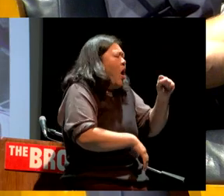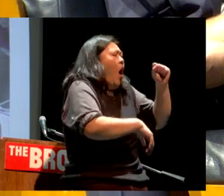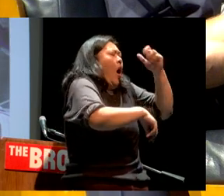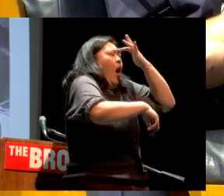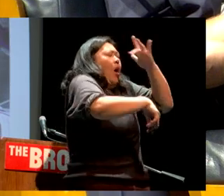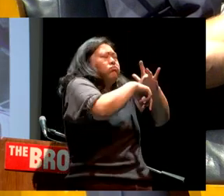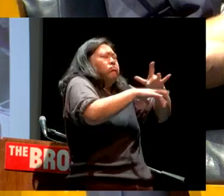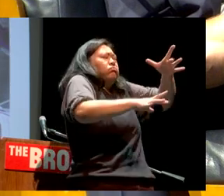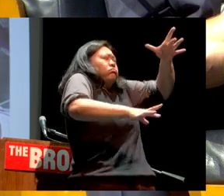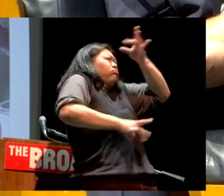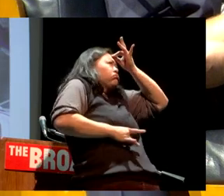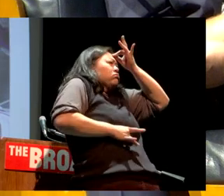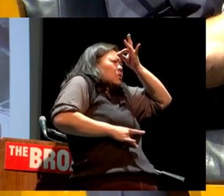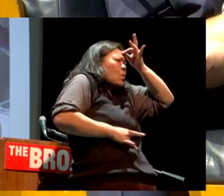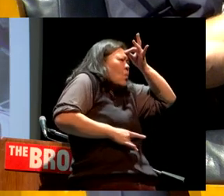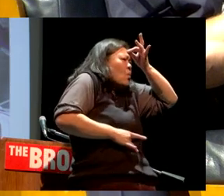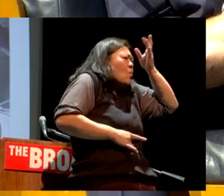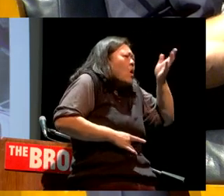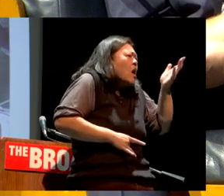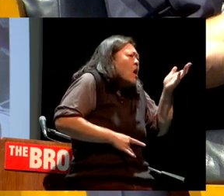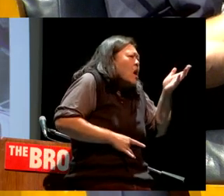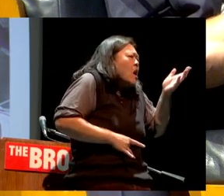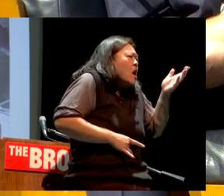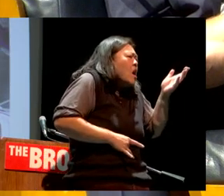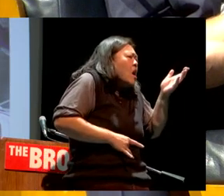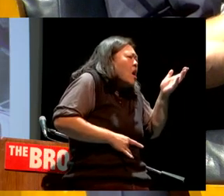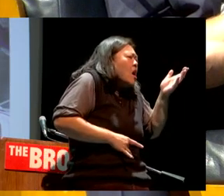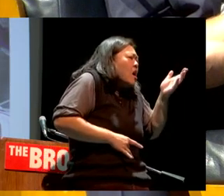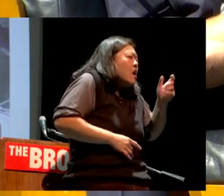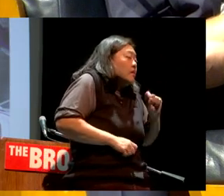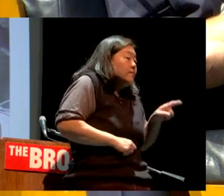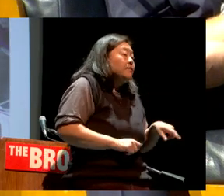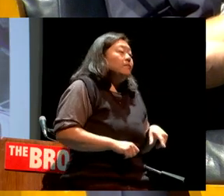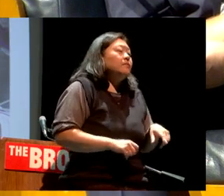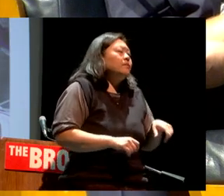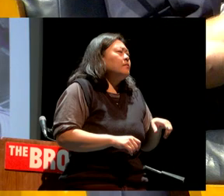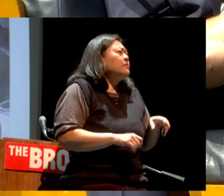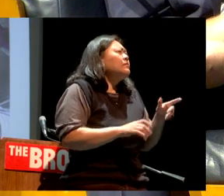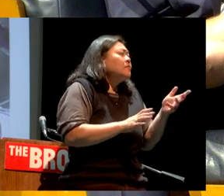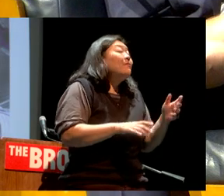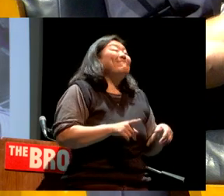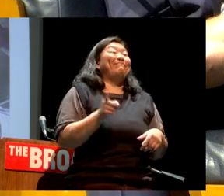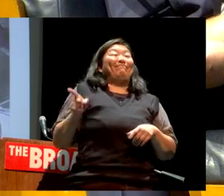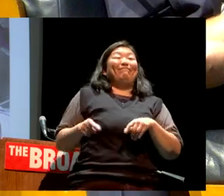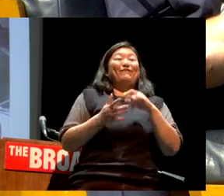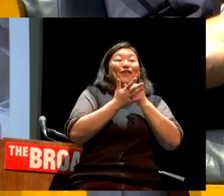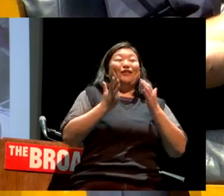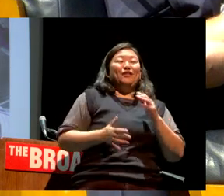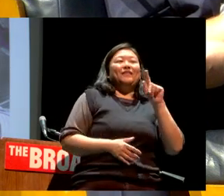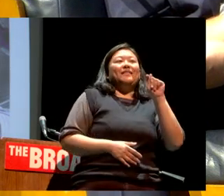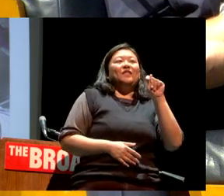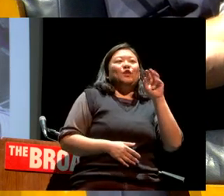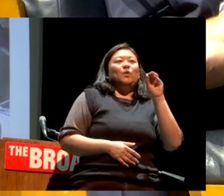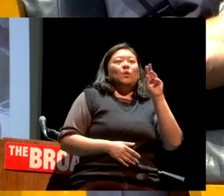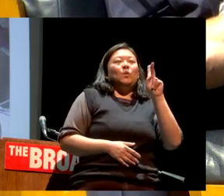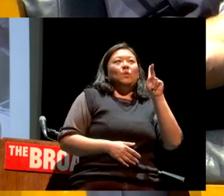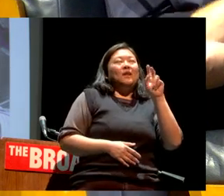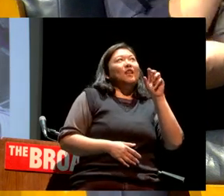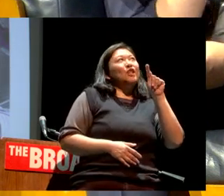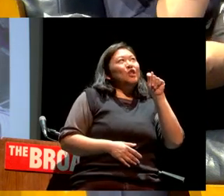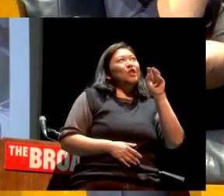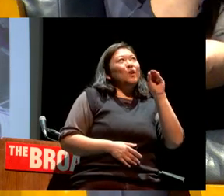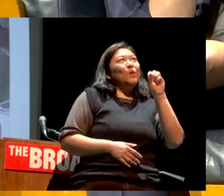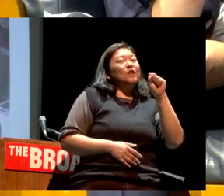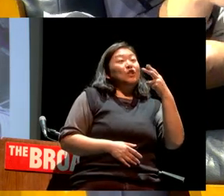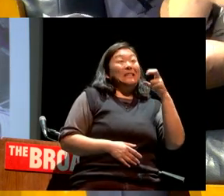Takashi is doing, what Takashi is saying, how he would go about during his day while